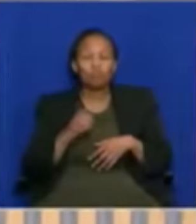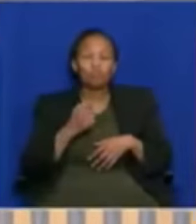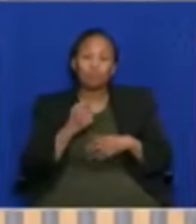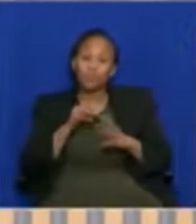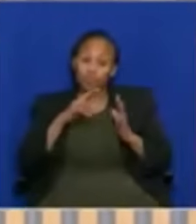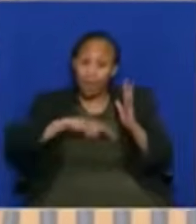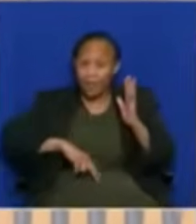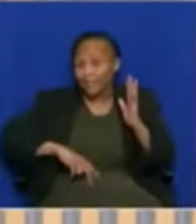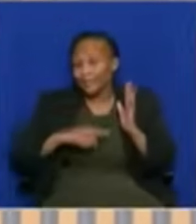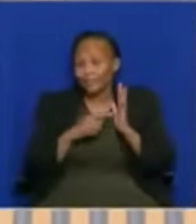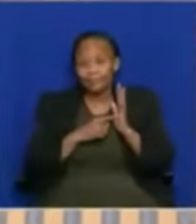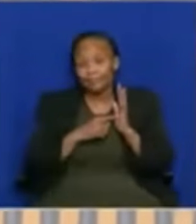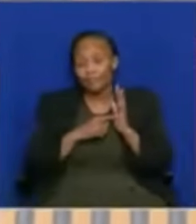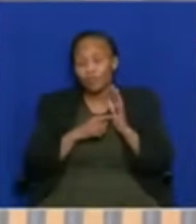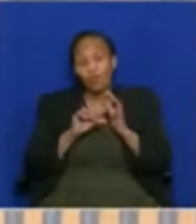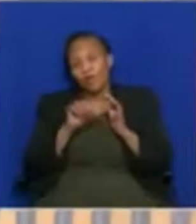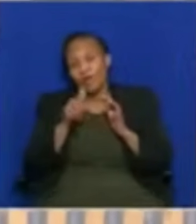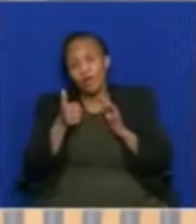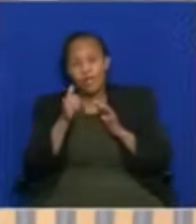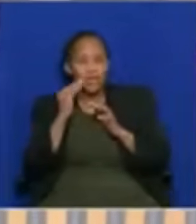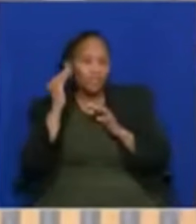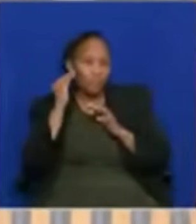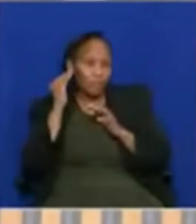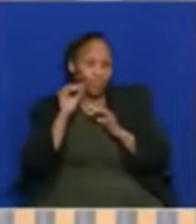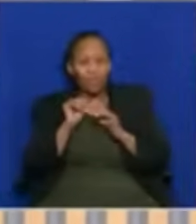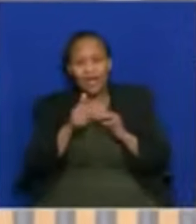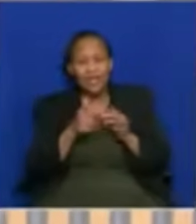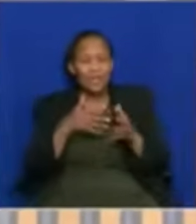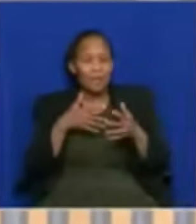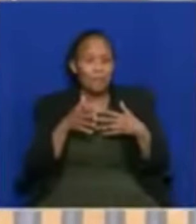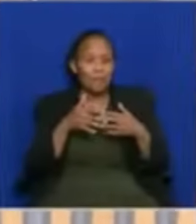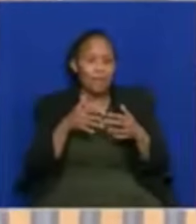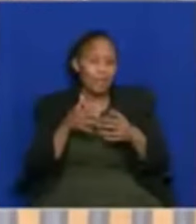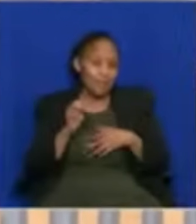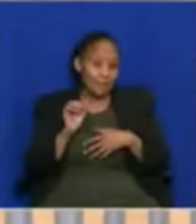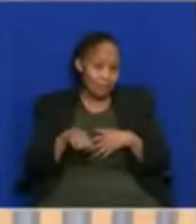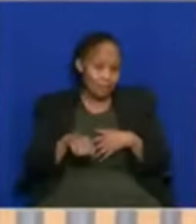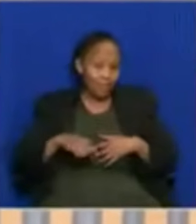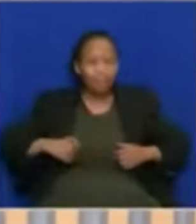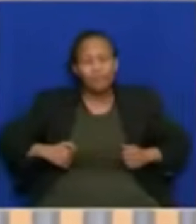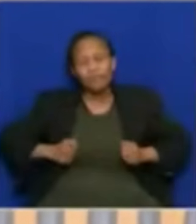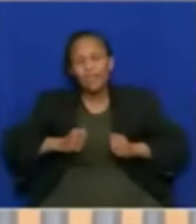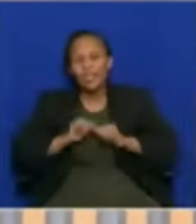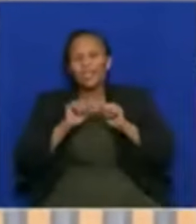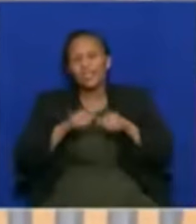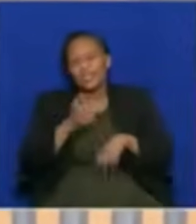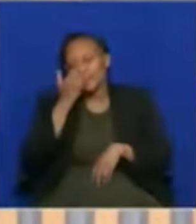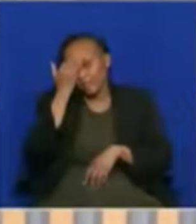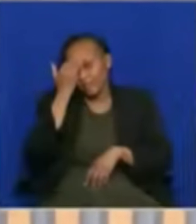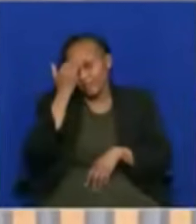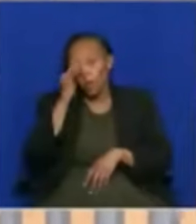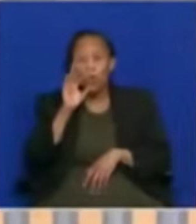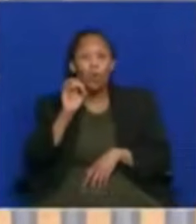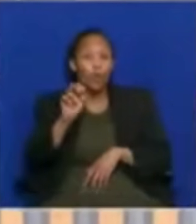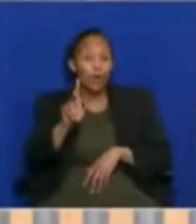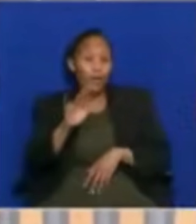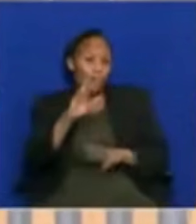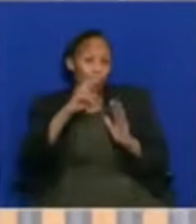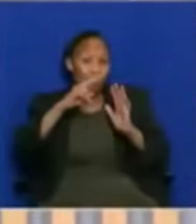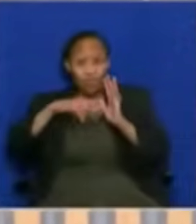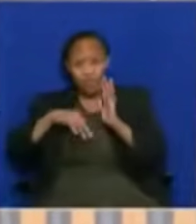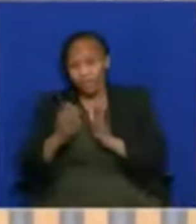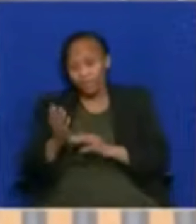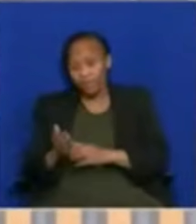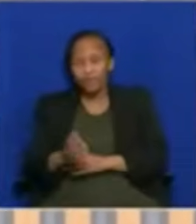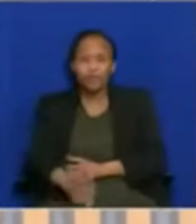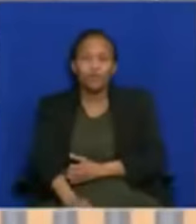we know that these are, in fact, it reads, let me remind you how it reads. It reads, the